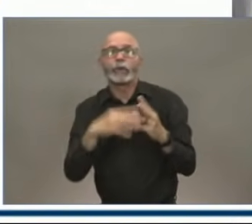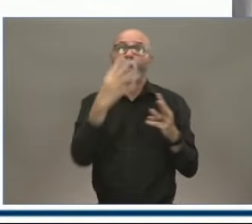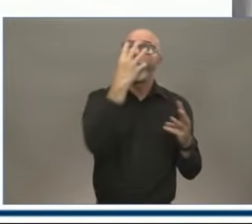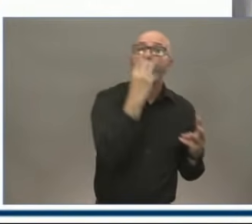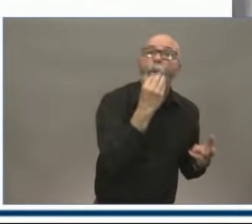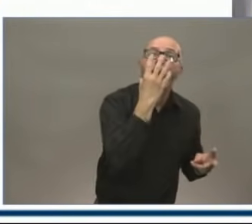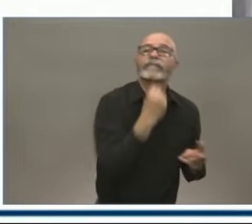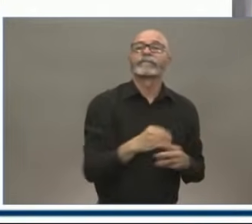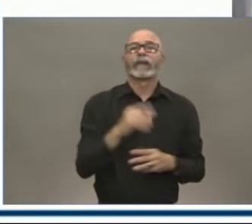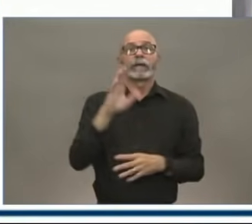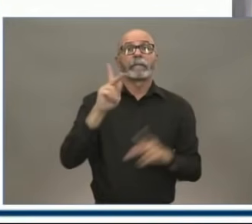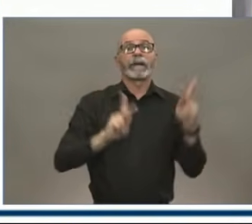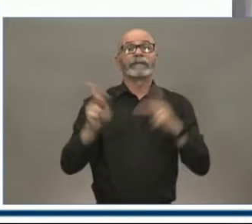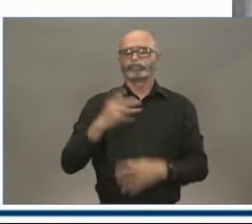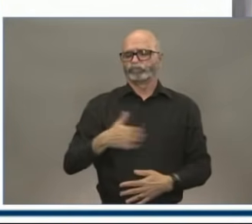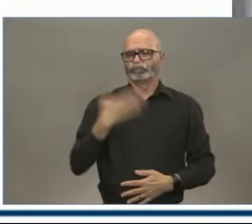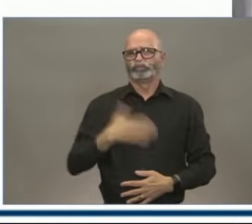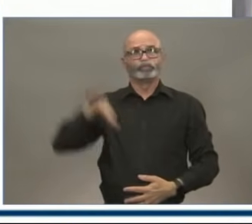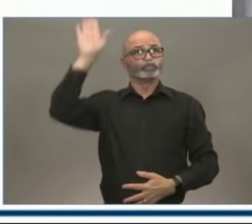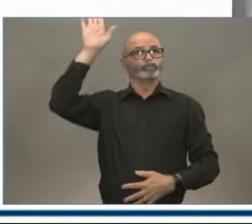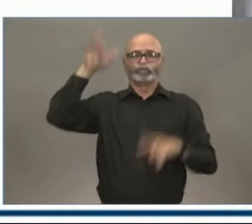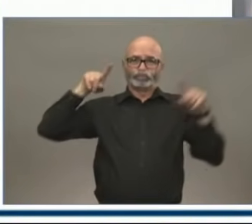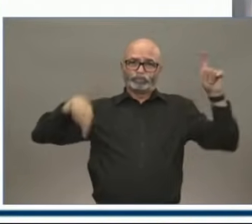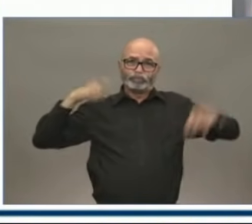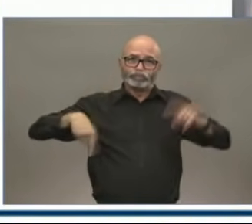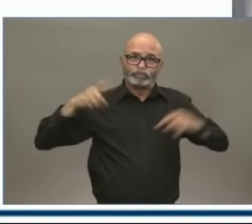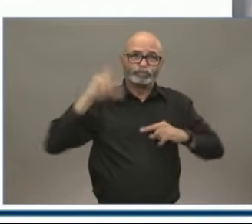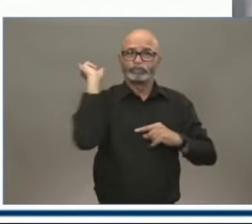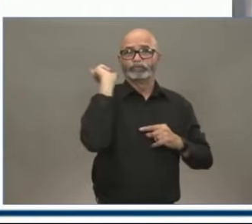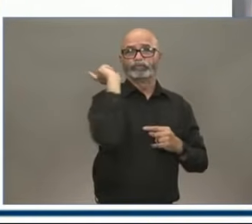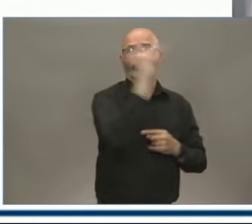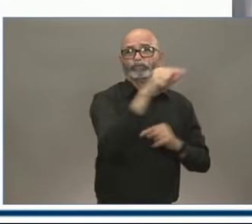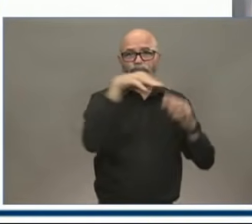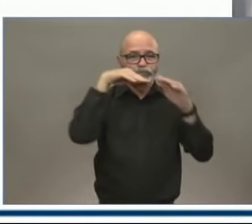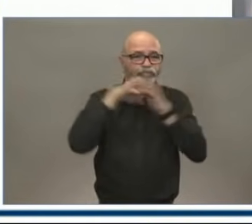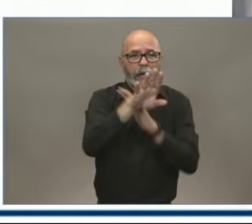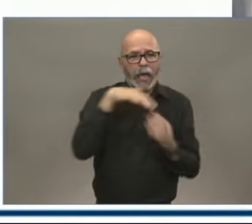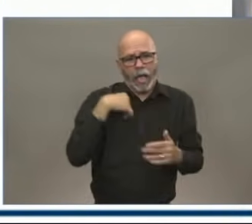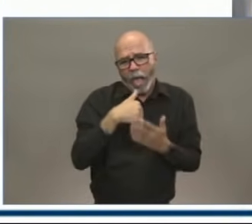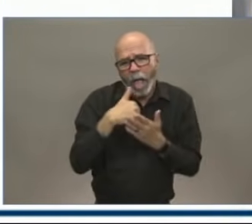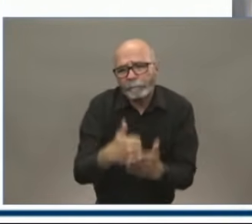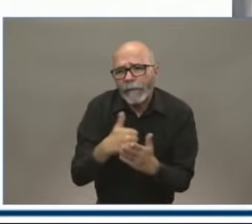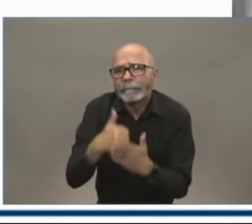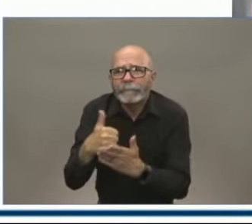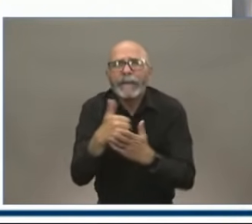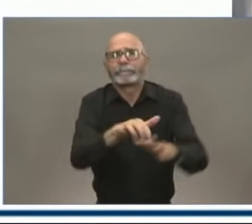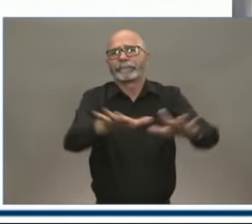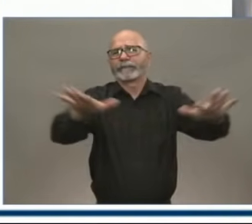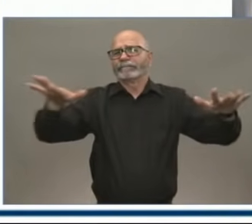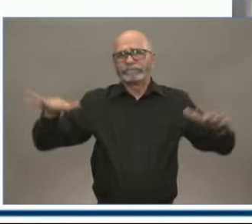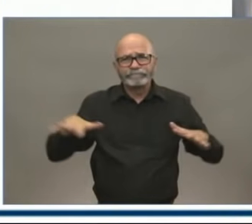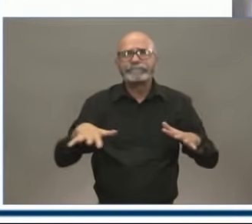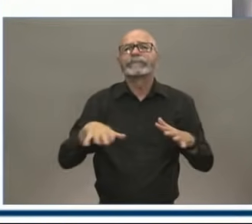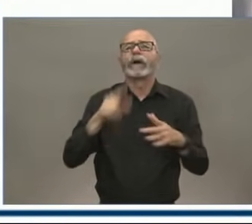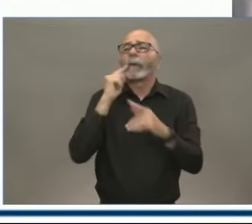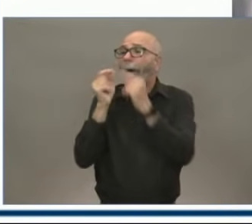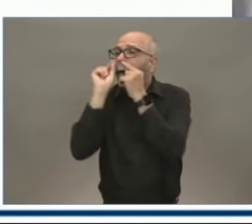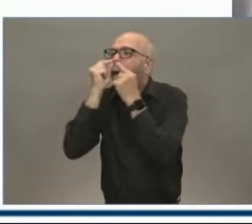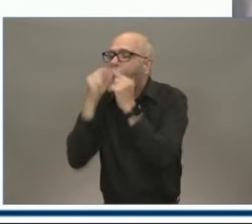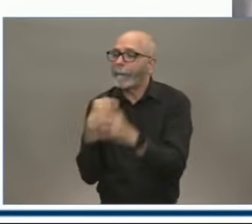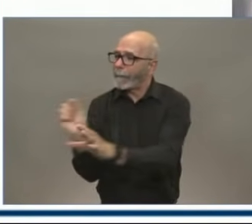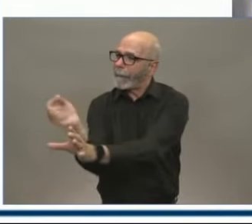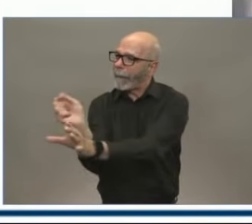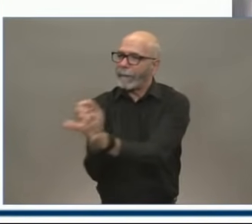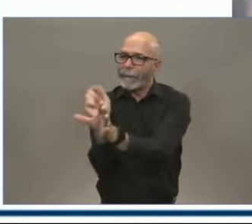help us run these clinics. The lab workers who have worked tirelessly to ensure that the test results get out. And of